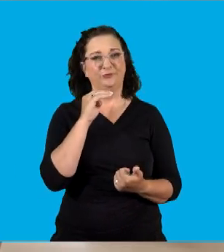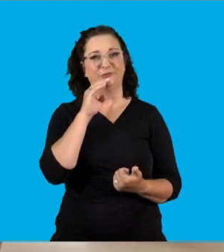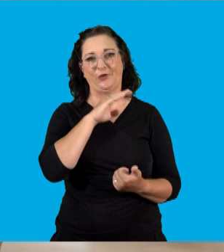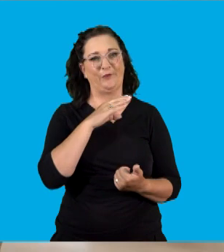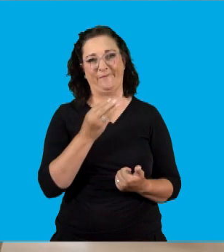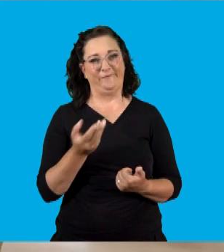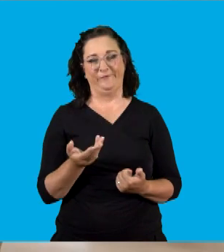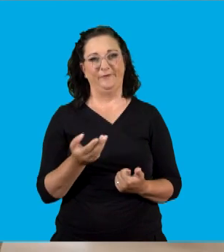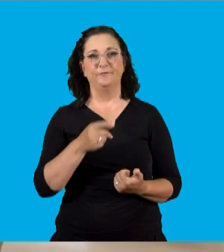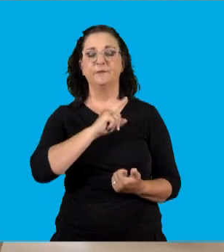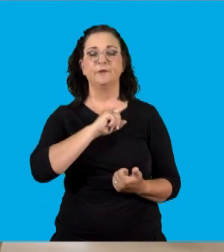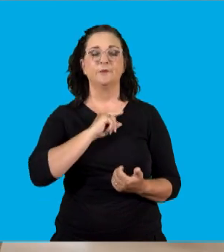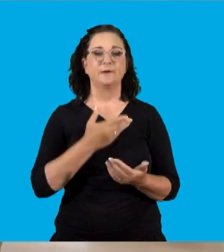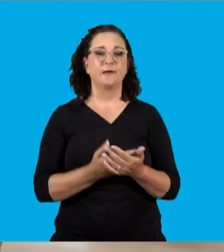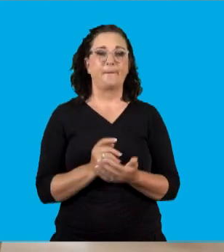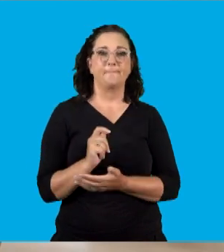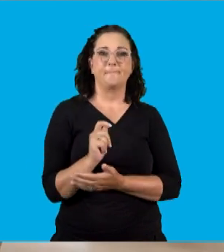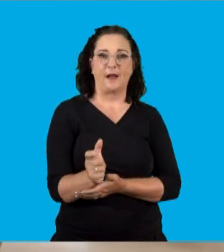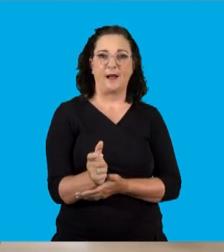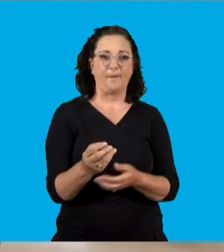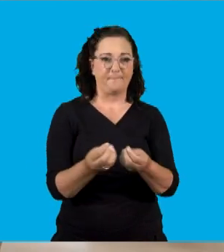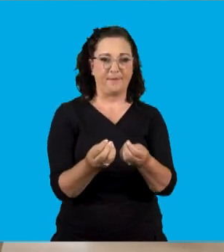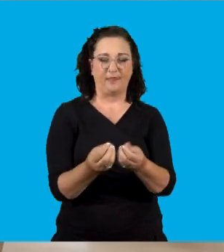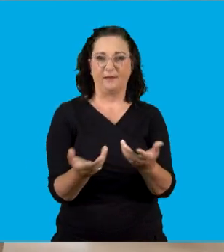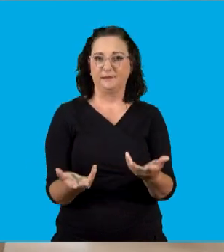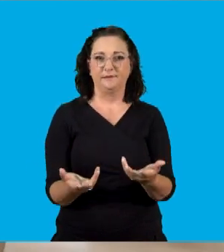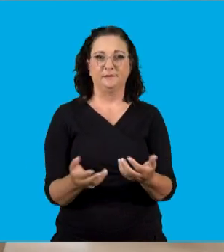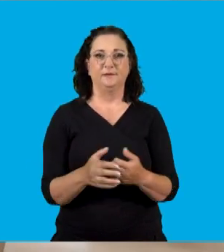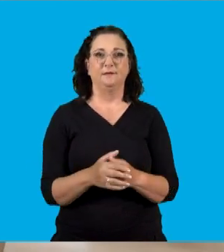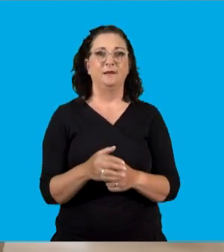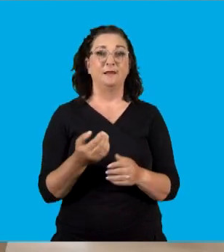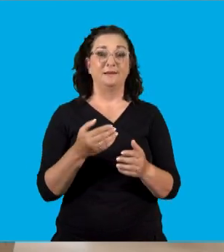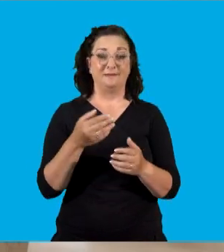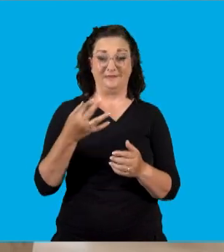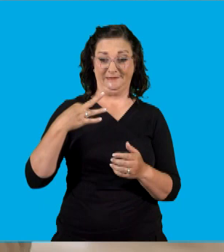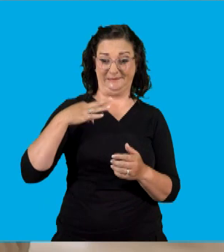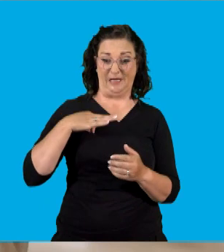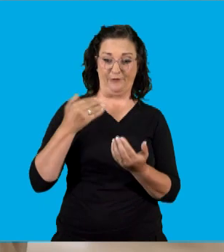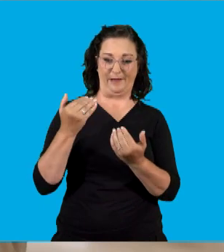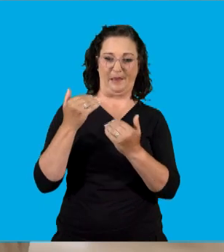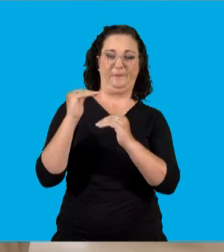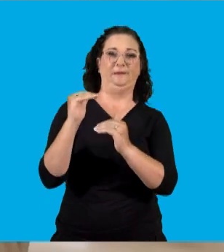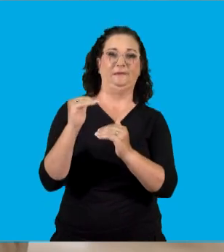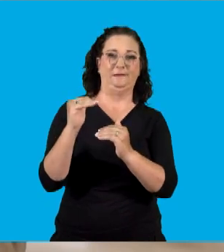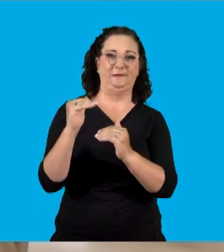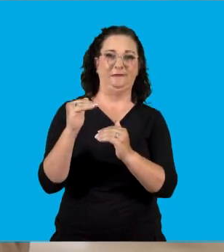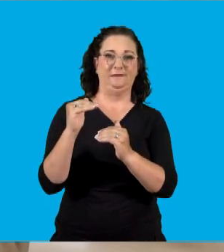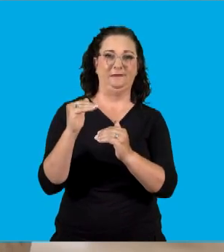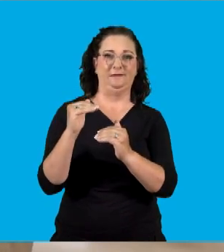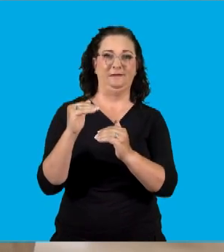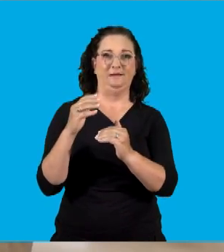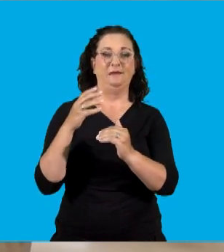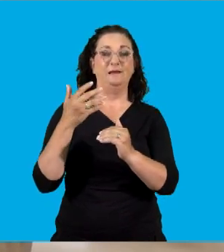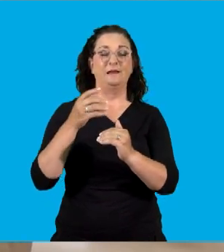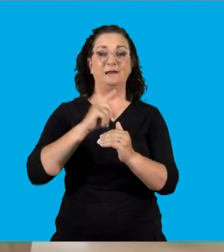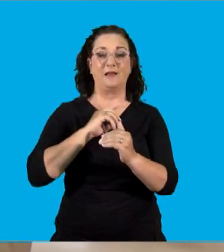of buying their products. Why? Because they have limited income. The income now that is